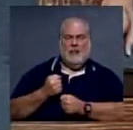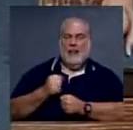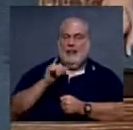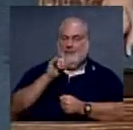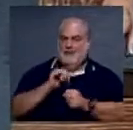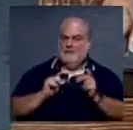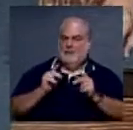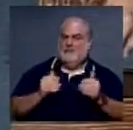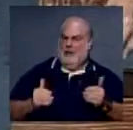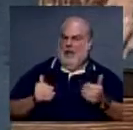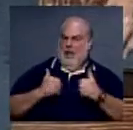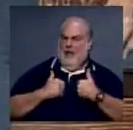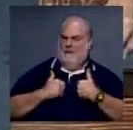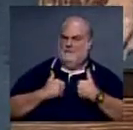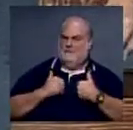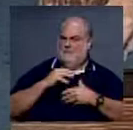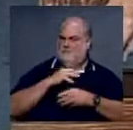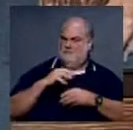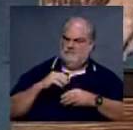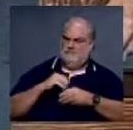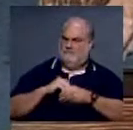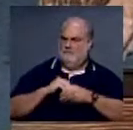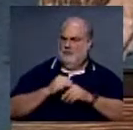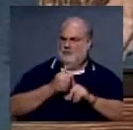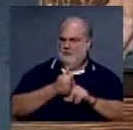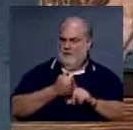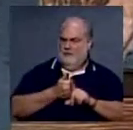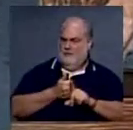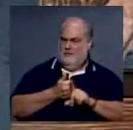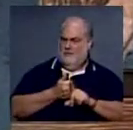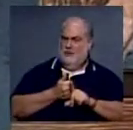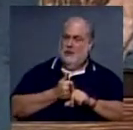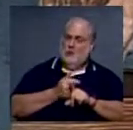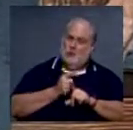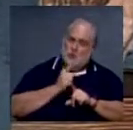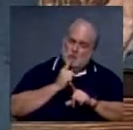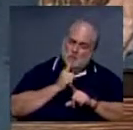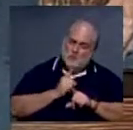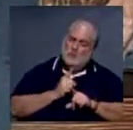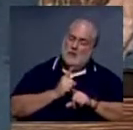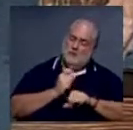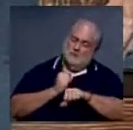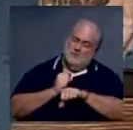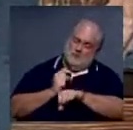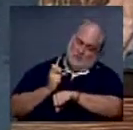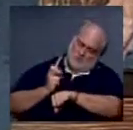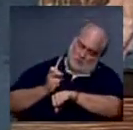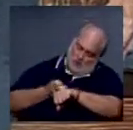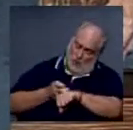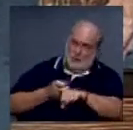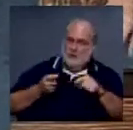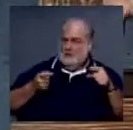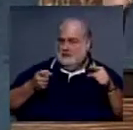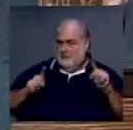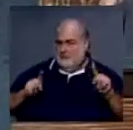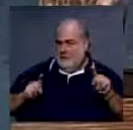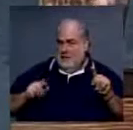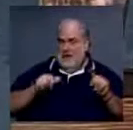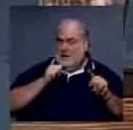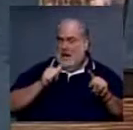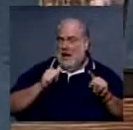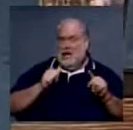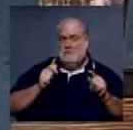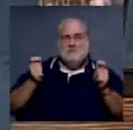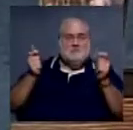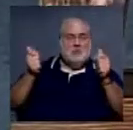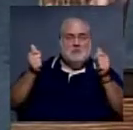folks have all that. They have really put some blood, sweat, and tears to this. This is not just a little quick